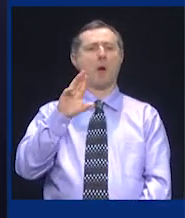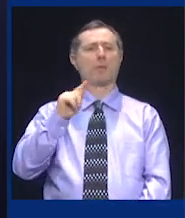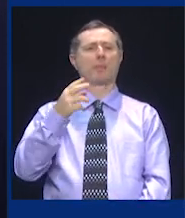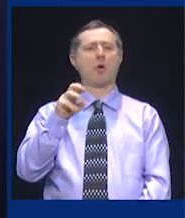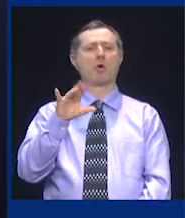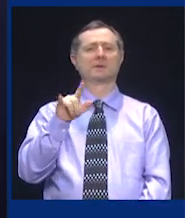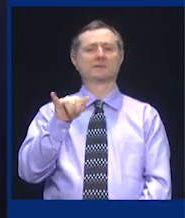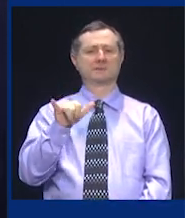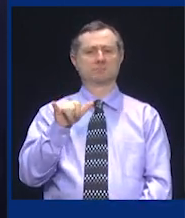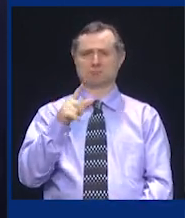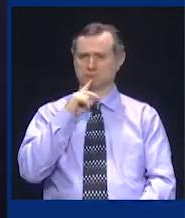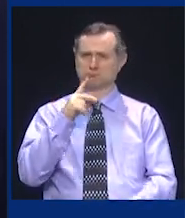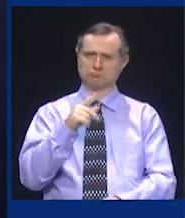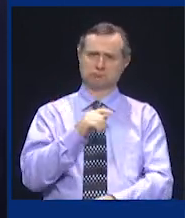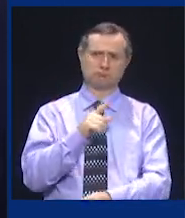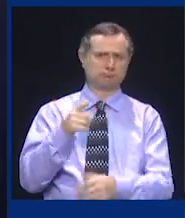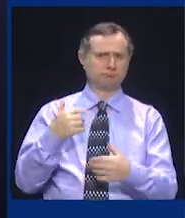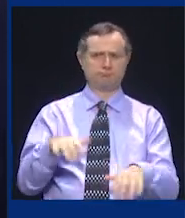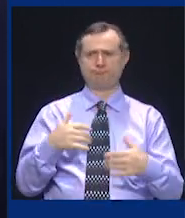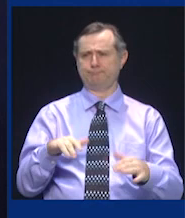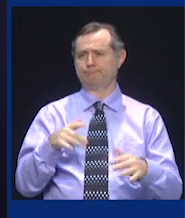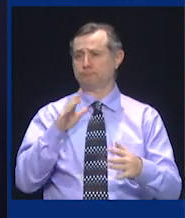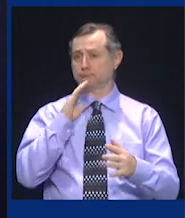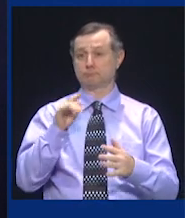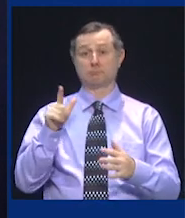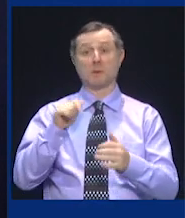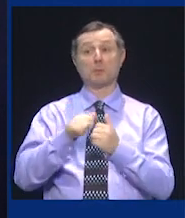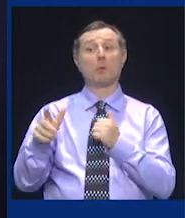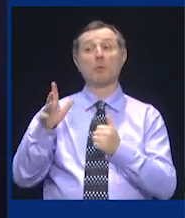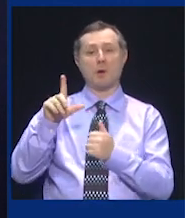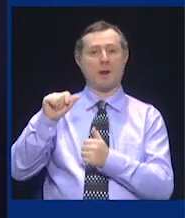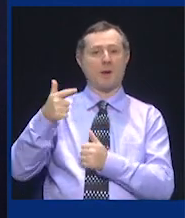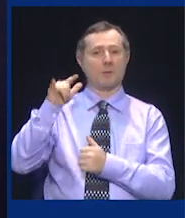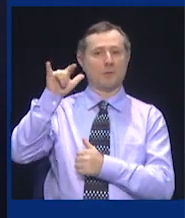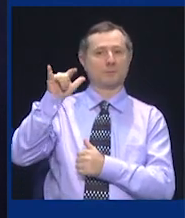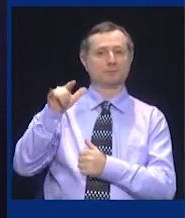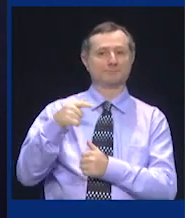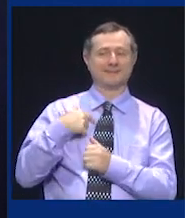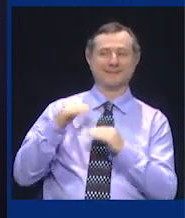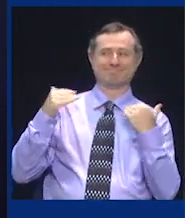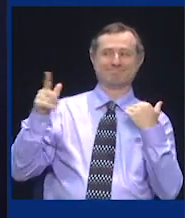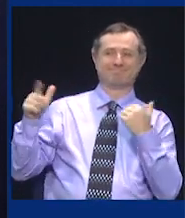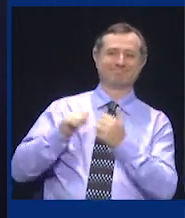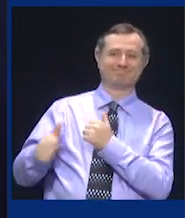Every time I go by LaGuardia, I smile, thanks to you.